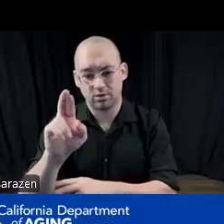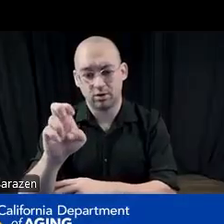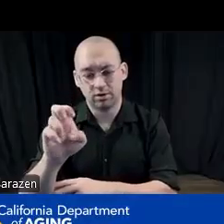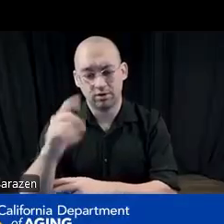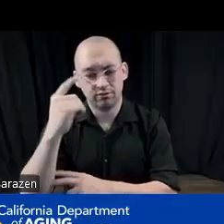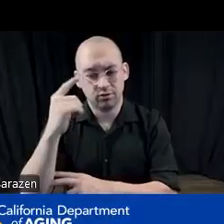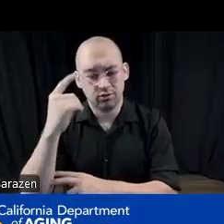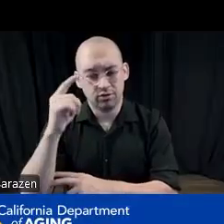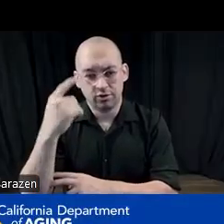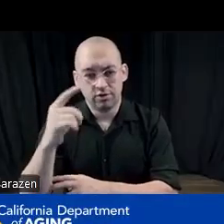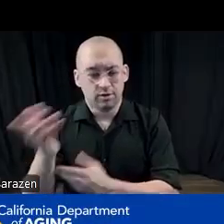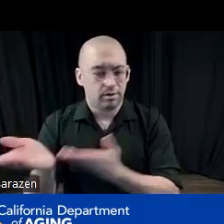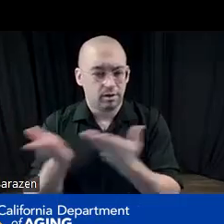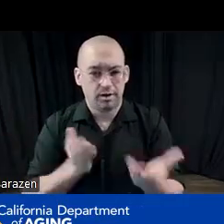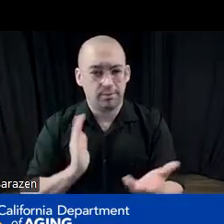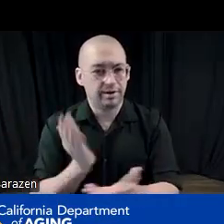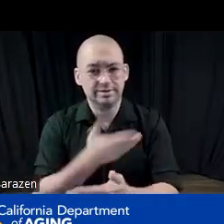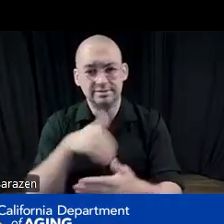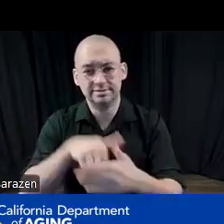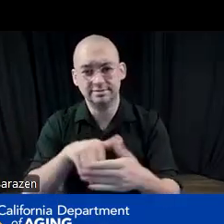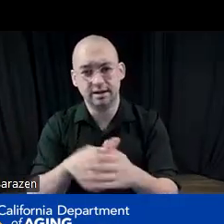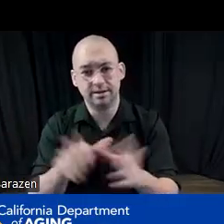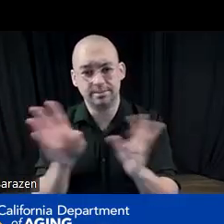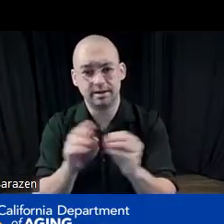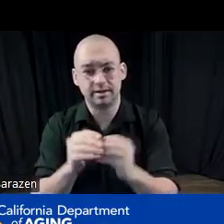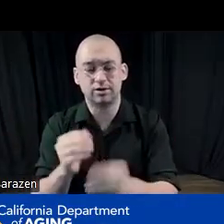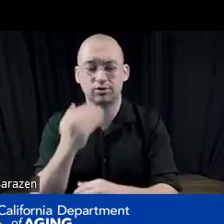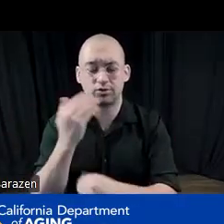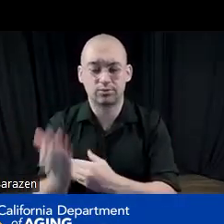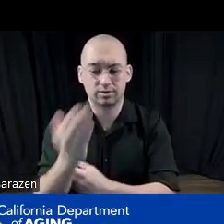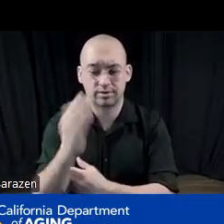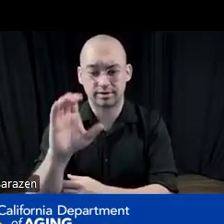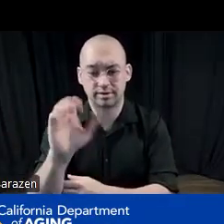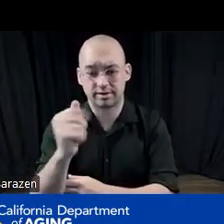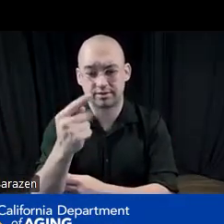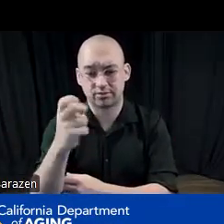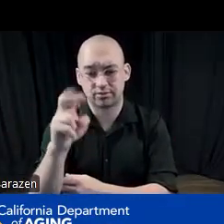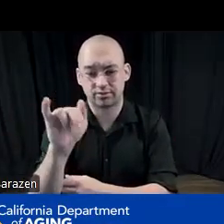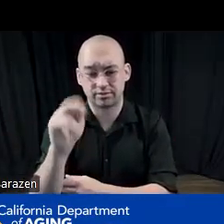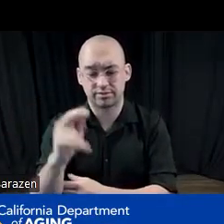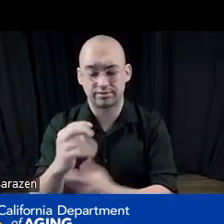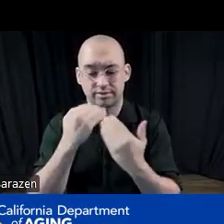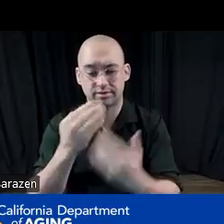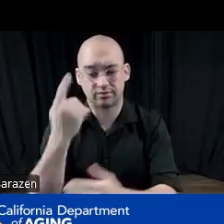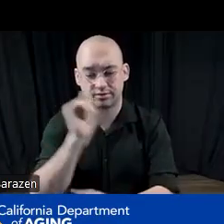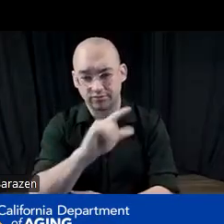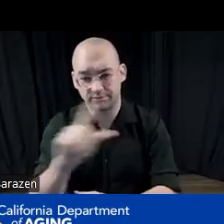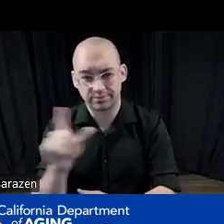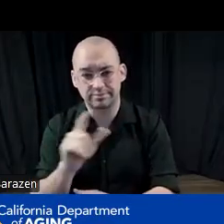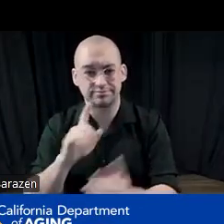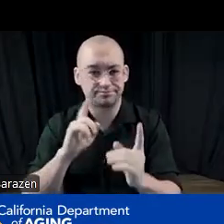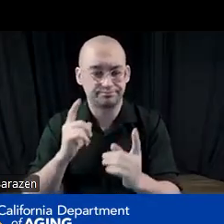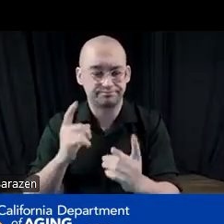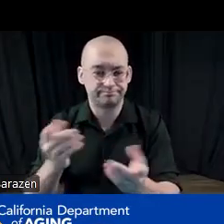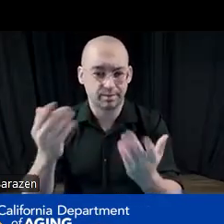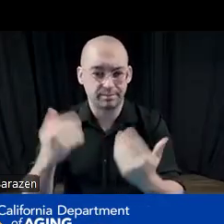take us into the meeting. Good morning, Catherine. Thank you so much. Welcome, everyone. Thank you for attending. It's